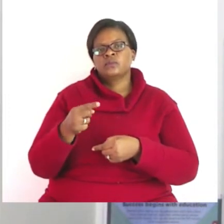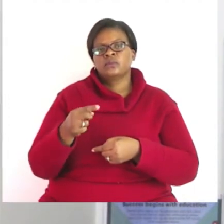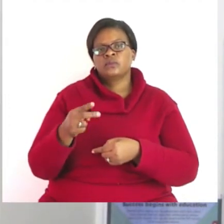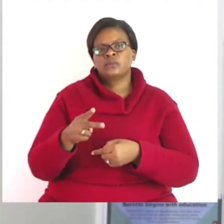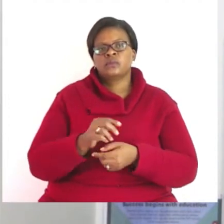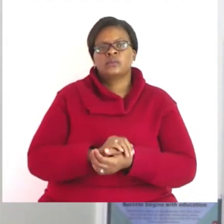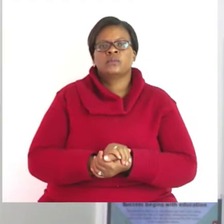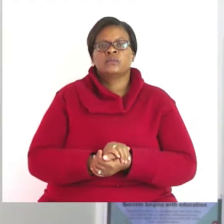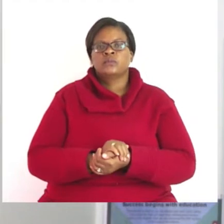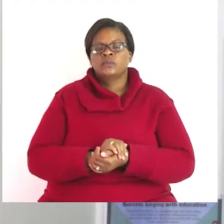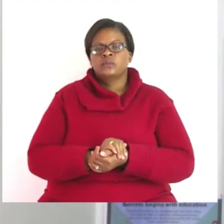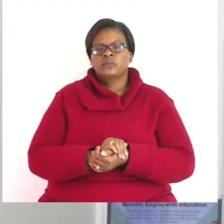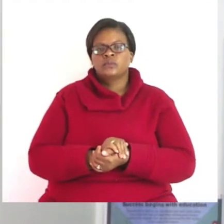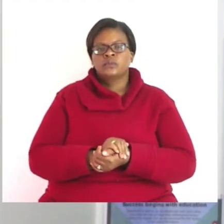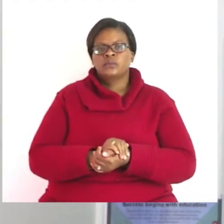and 12.